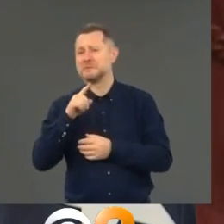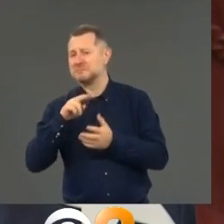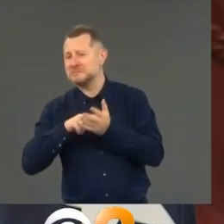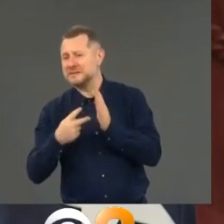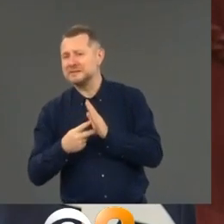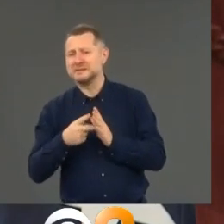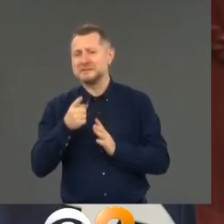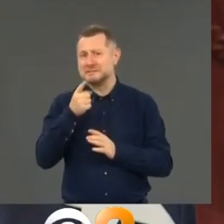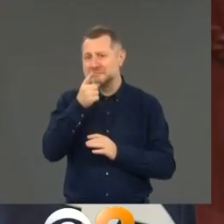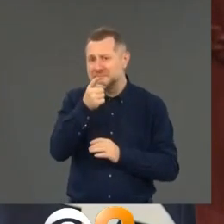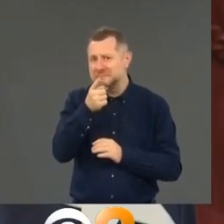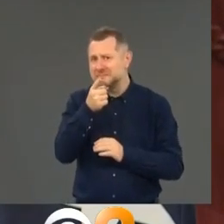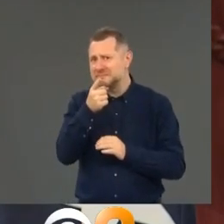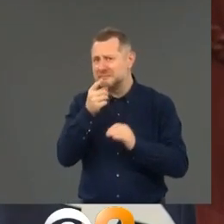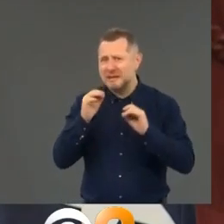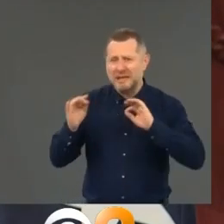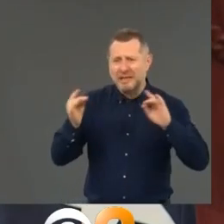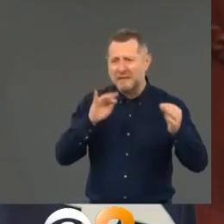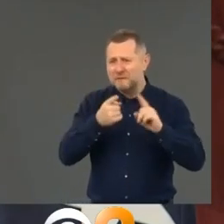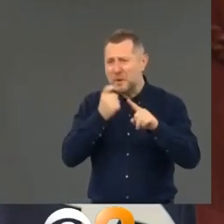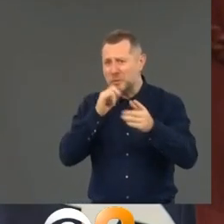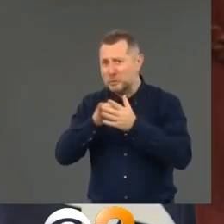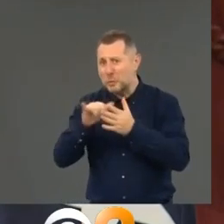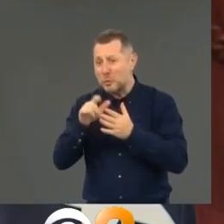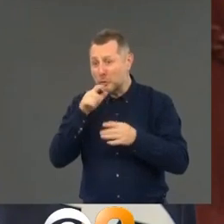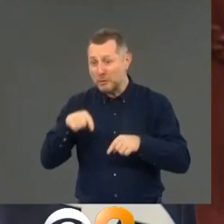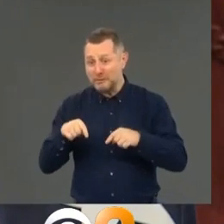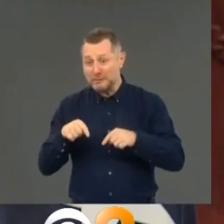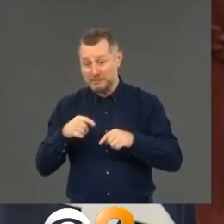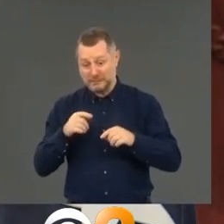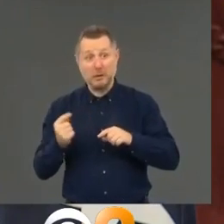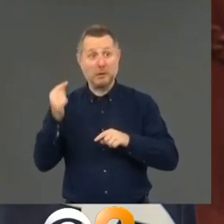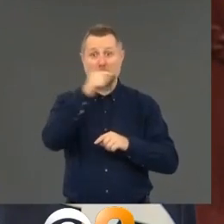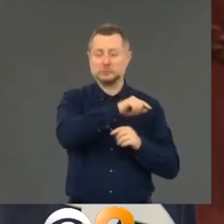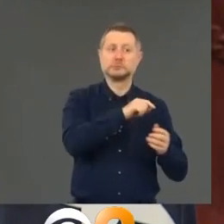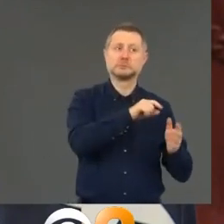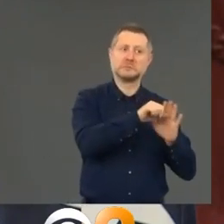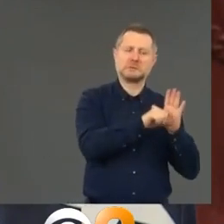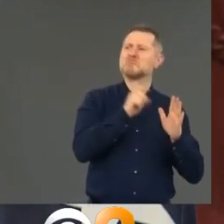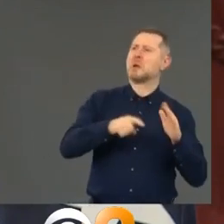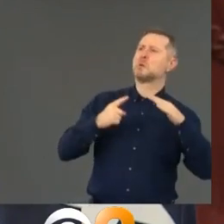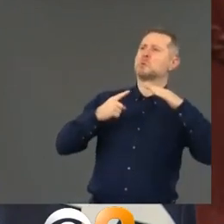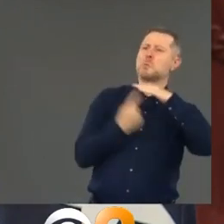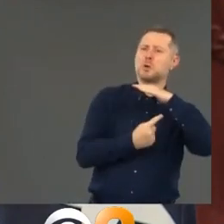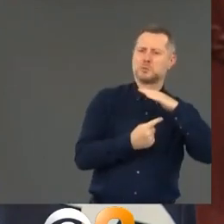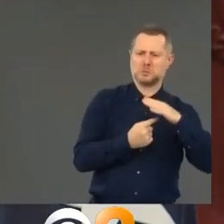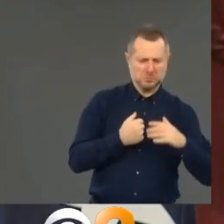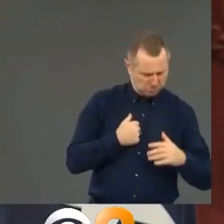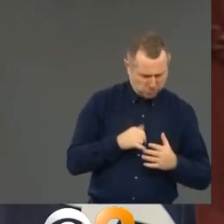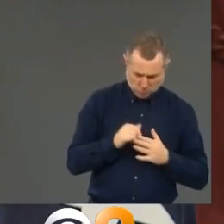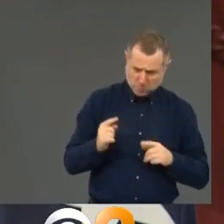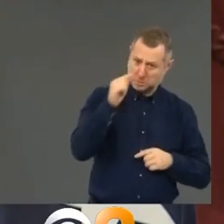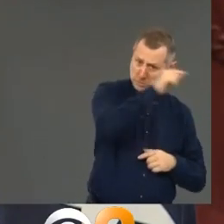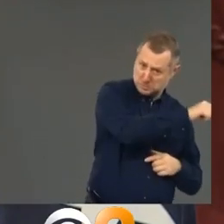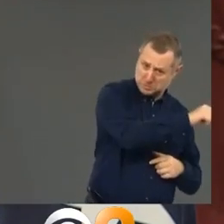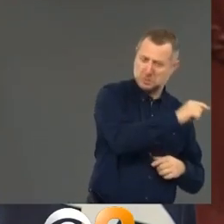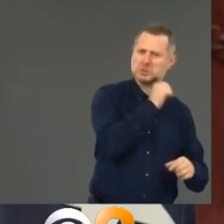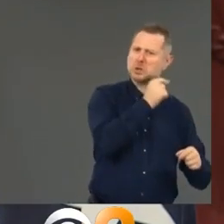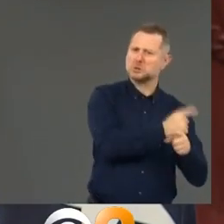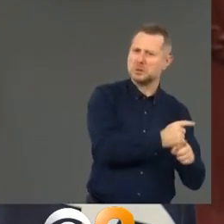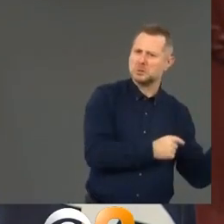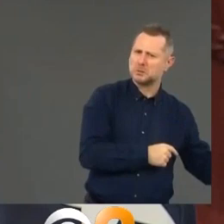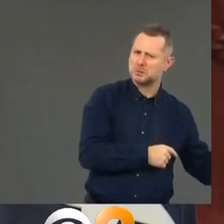quarantine against New Yorkers coming here. I thought it was wrong then, and I